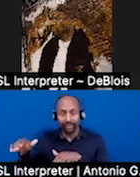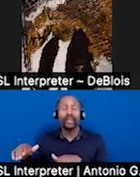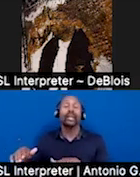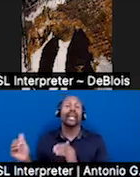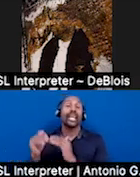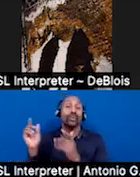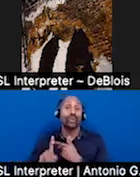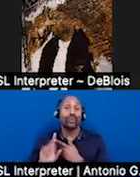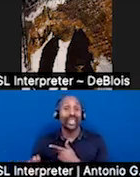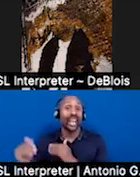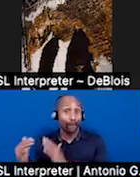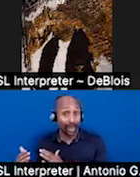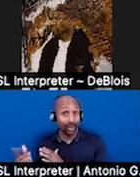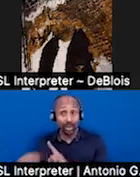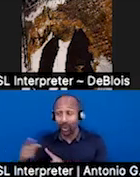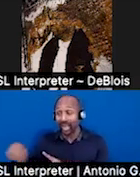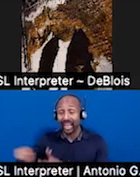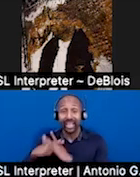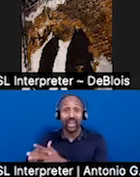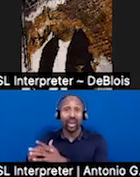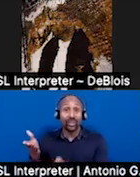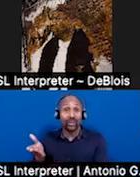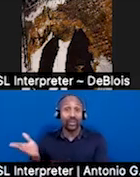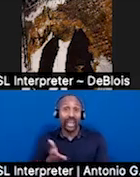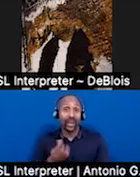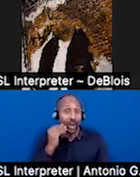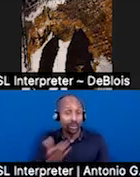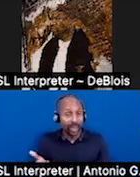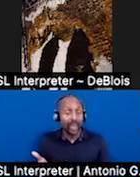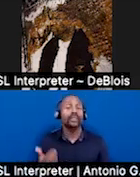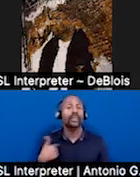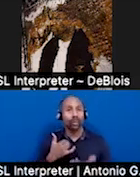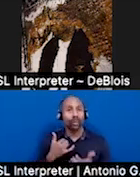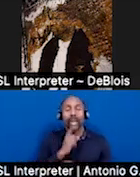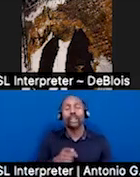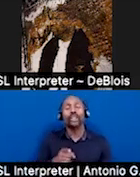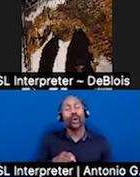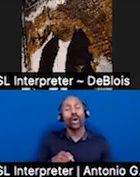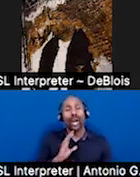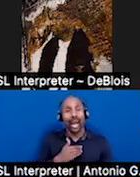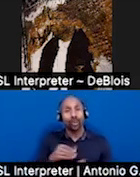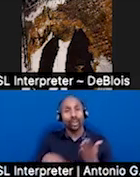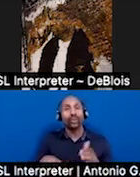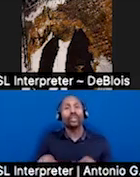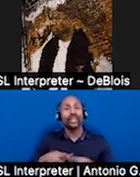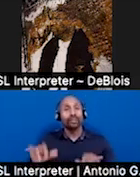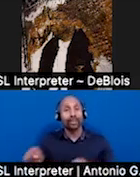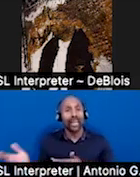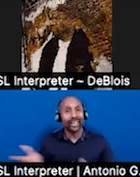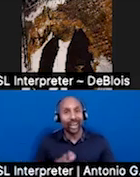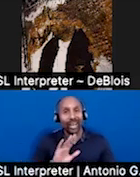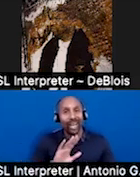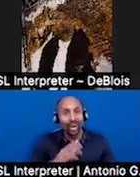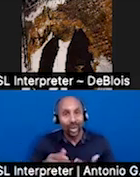of these technologies can be taken home, even if they're very expensive technologies. If that's a student's pencil, it's their